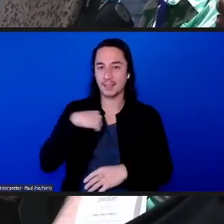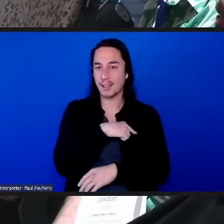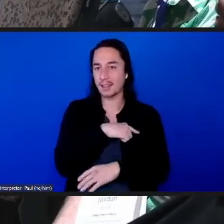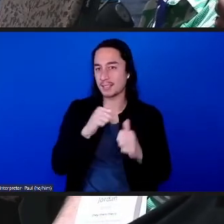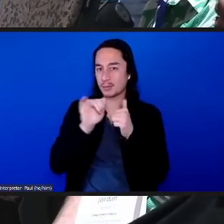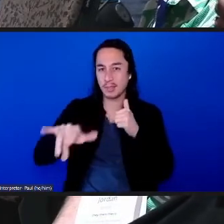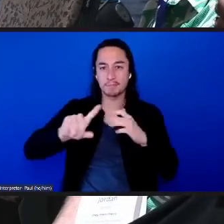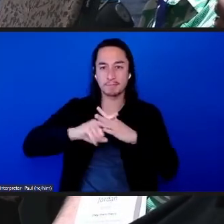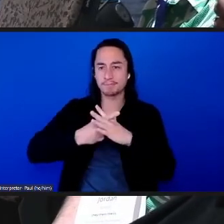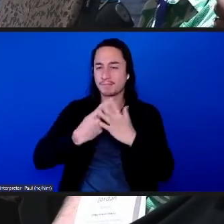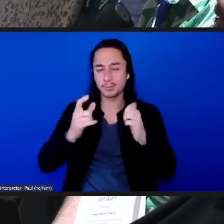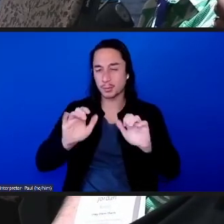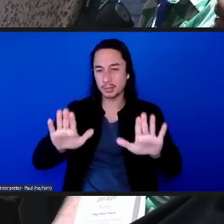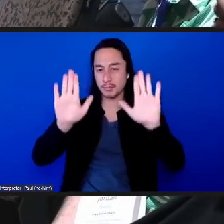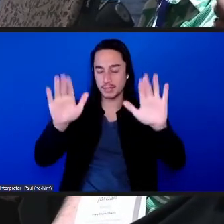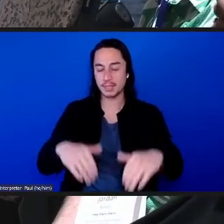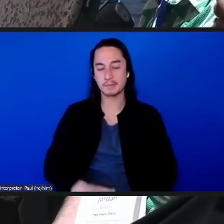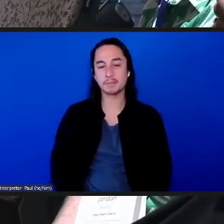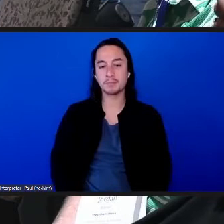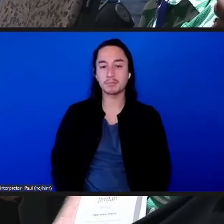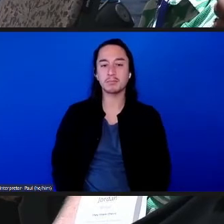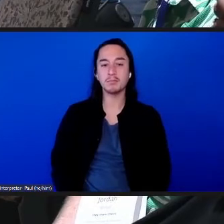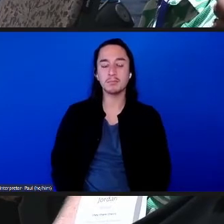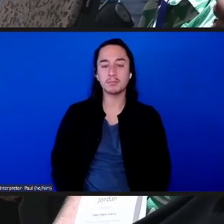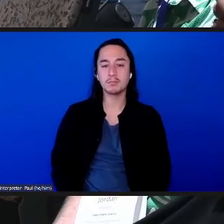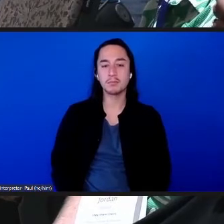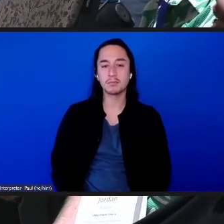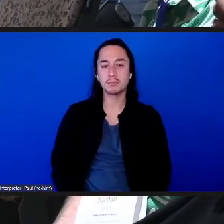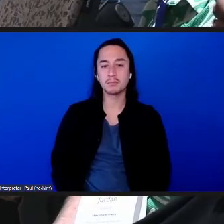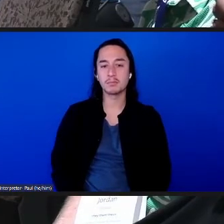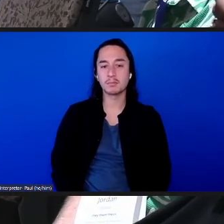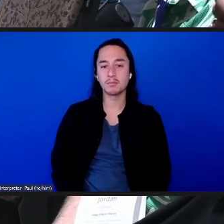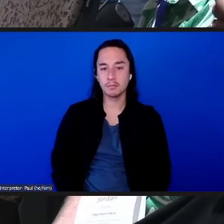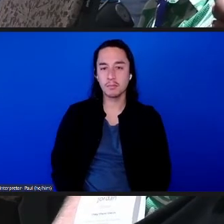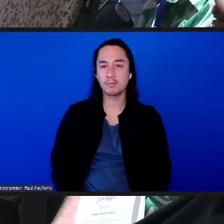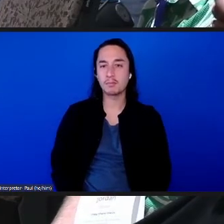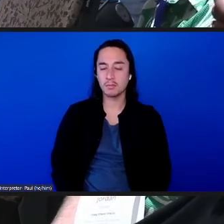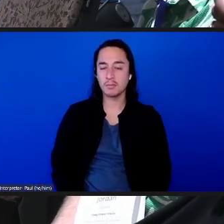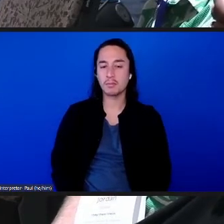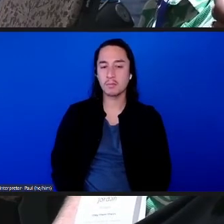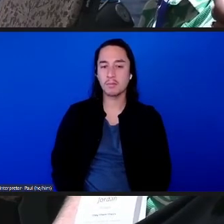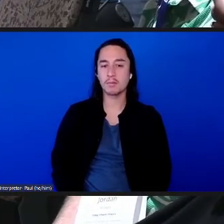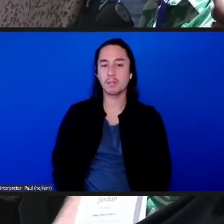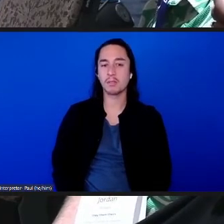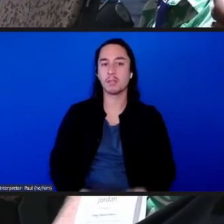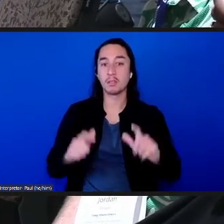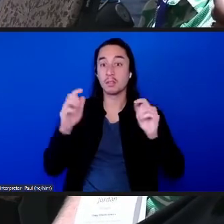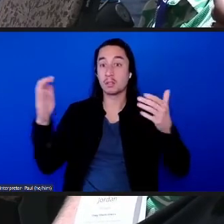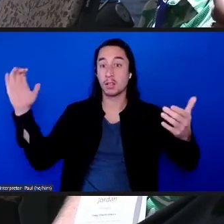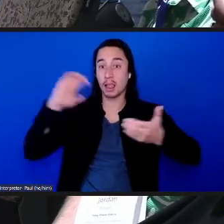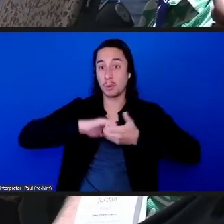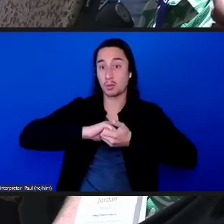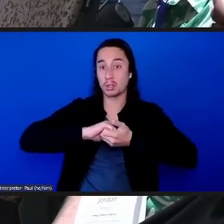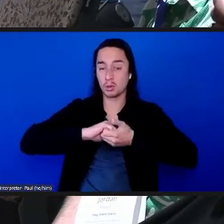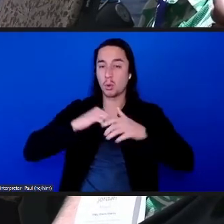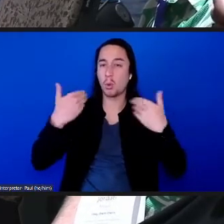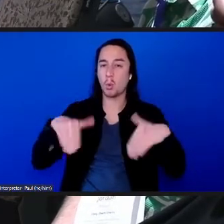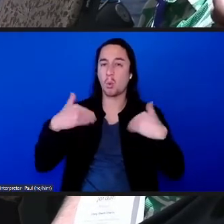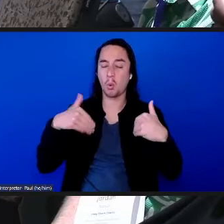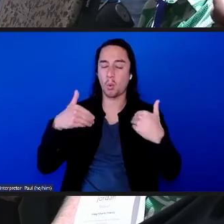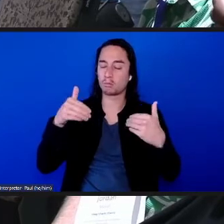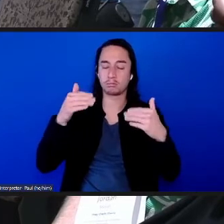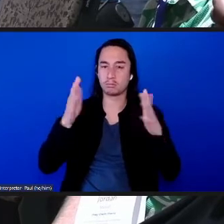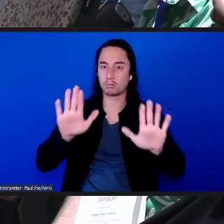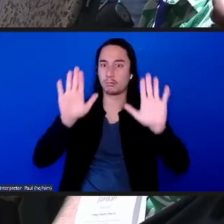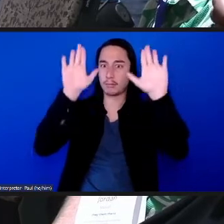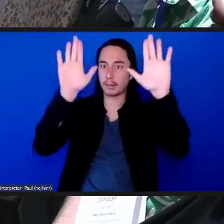kickoff. That was amazing. This has become a really amazing collaboration.